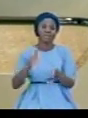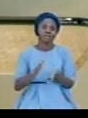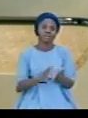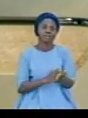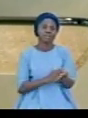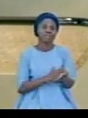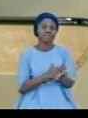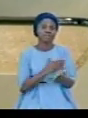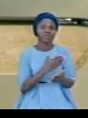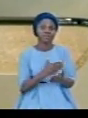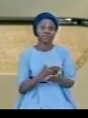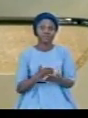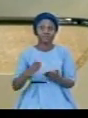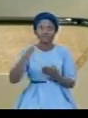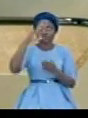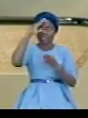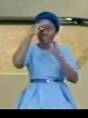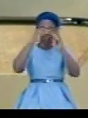He is